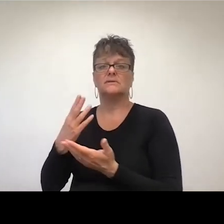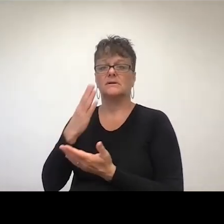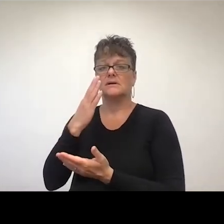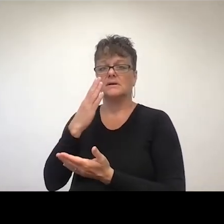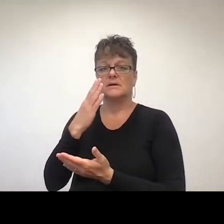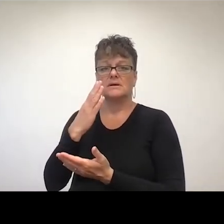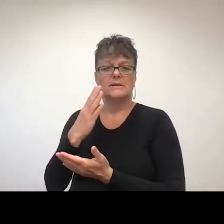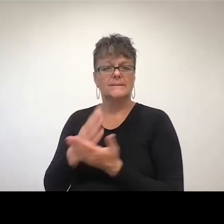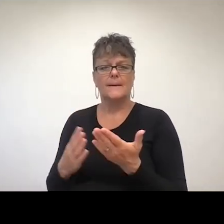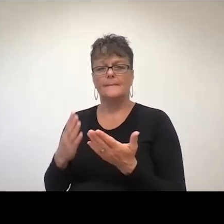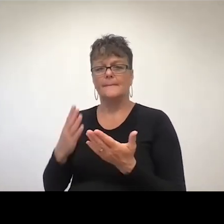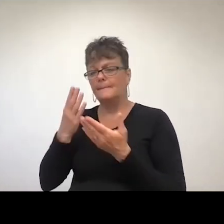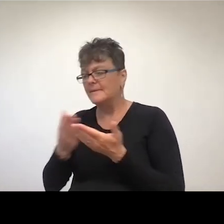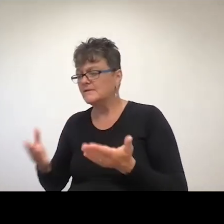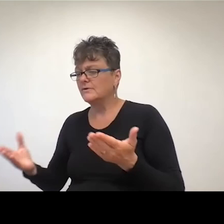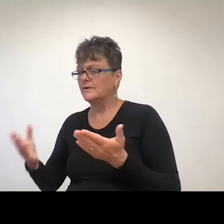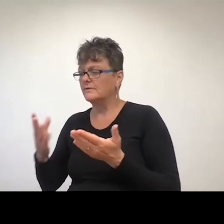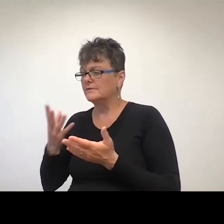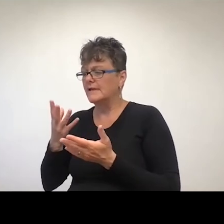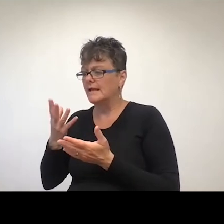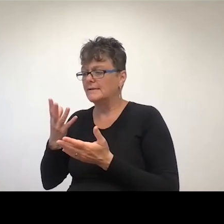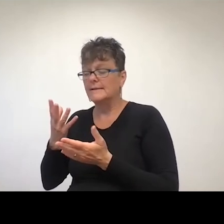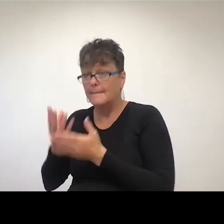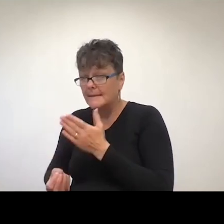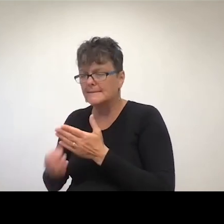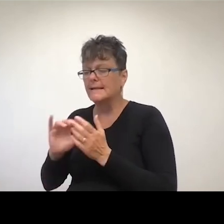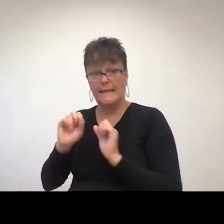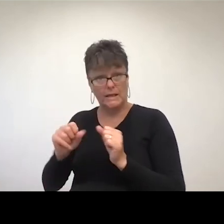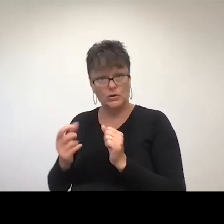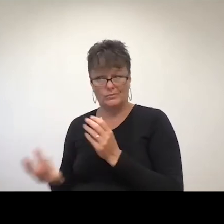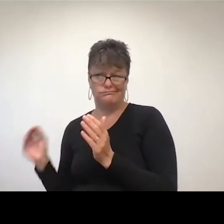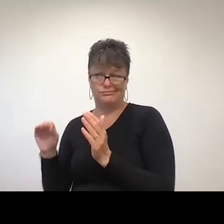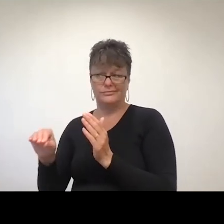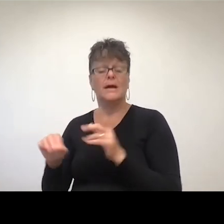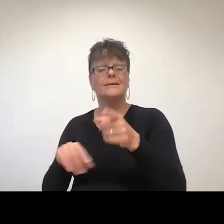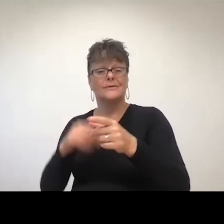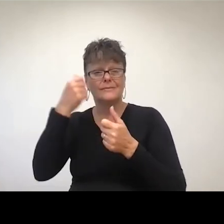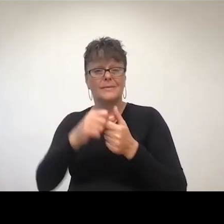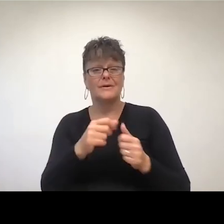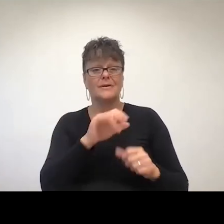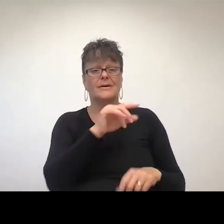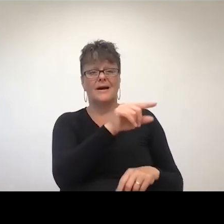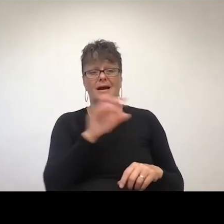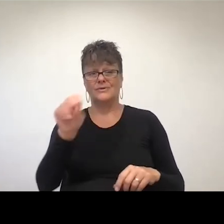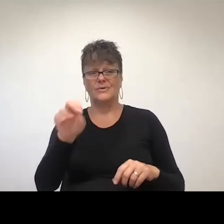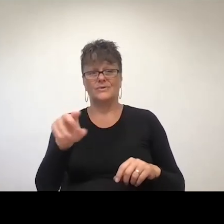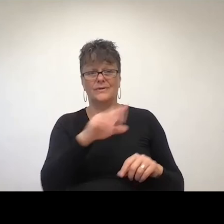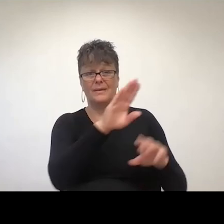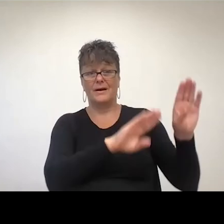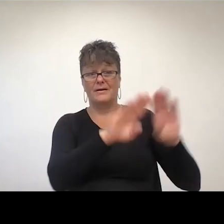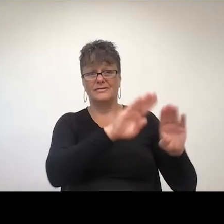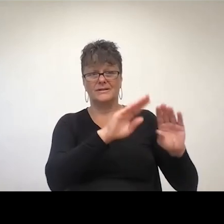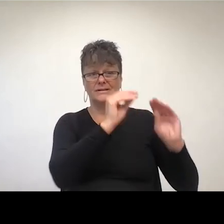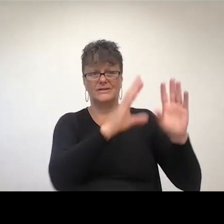I'm thinking about that statistics instructor that I mentioned a little while ago. She periodically throughout the class, I worked with her during the whole semester,